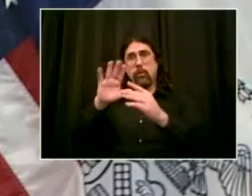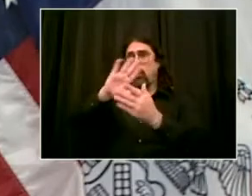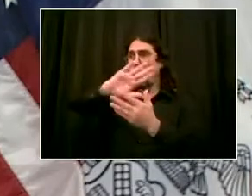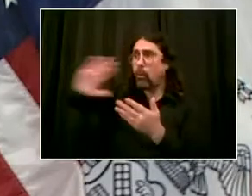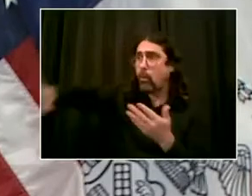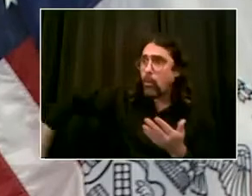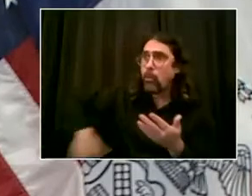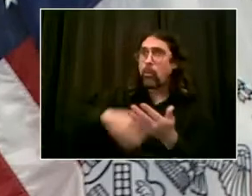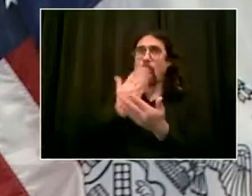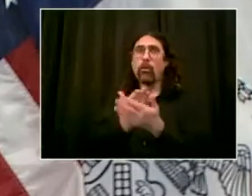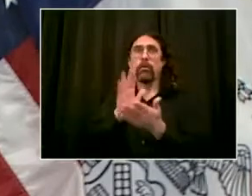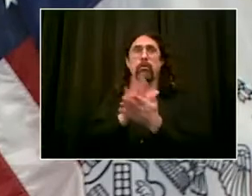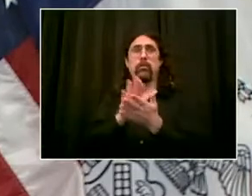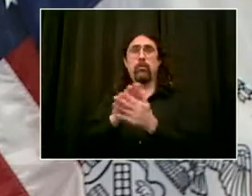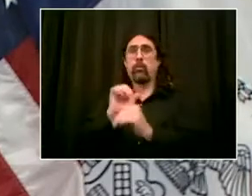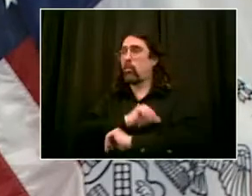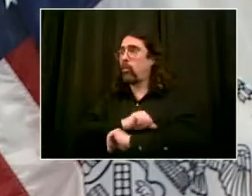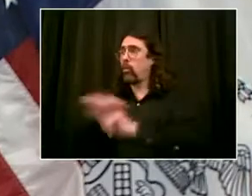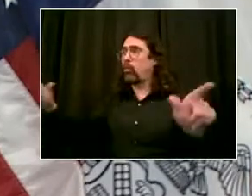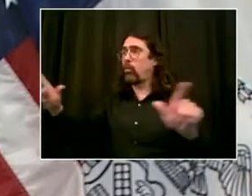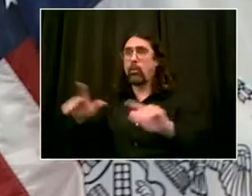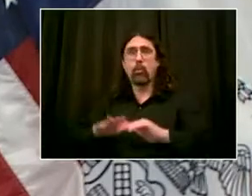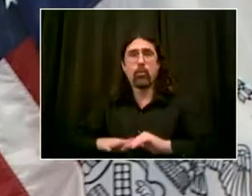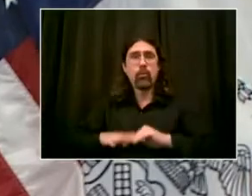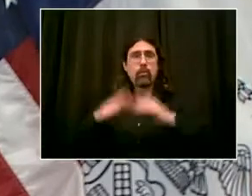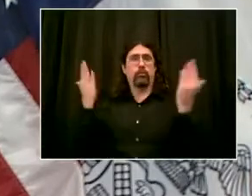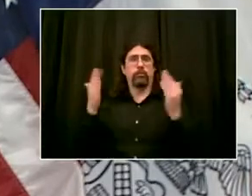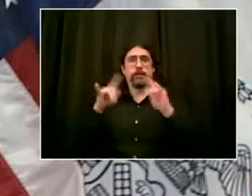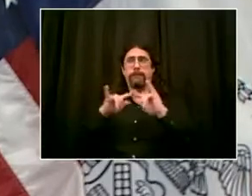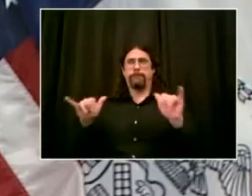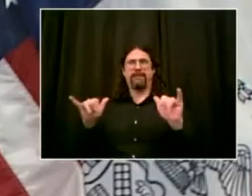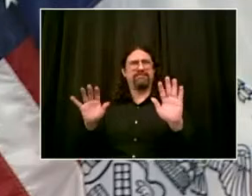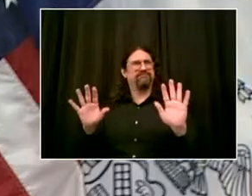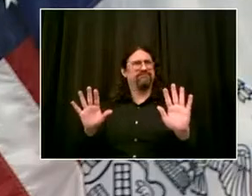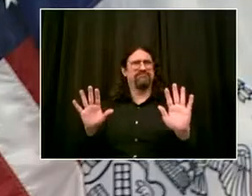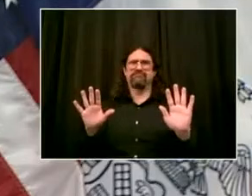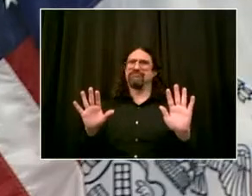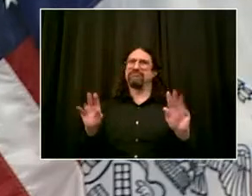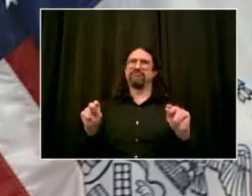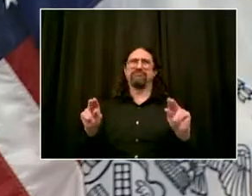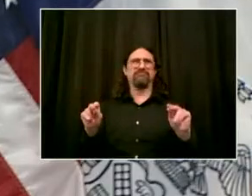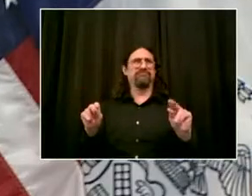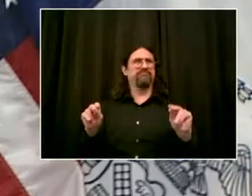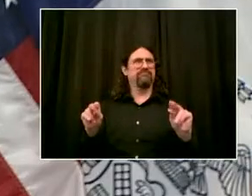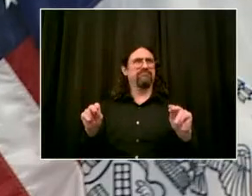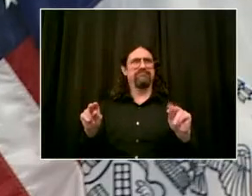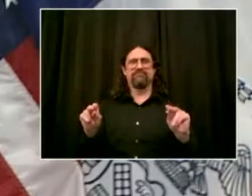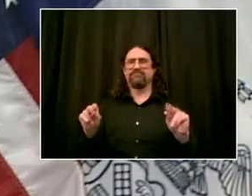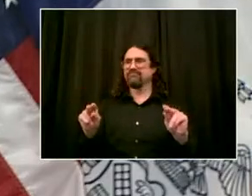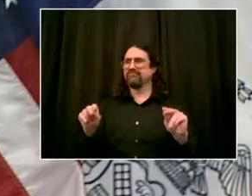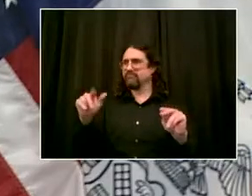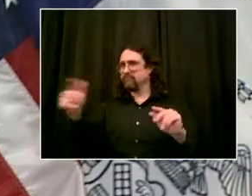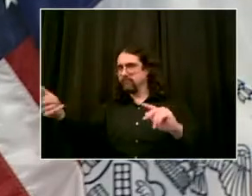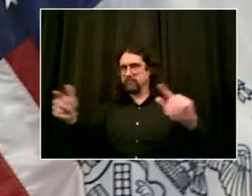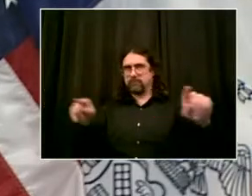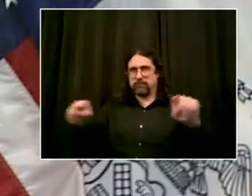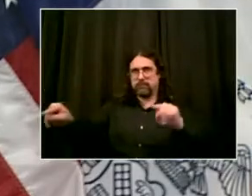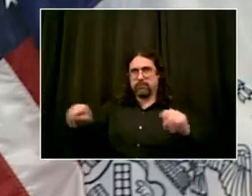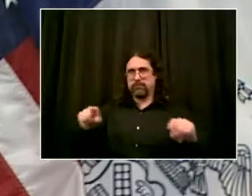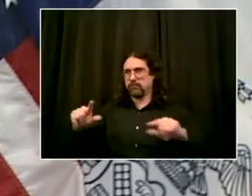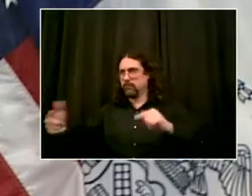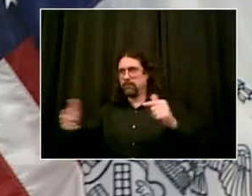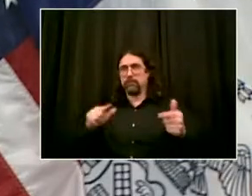position to do that I think it's all going to line up because again I think the orange Zone sadly I wish there wasn't going to be one you know I wish I wish